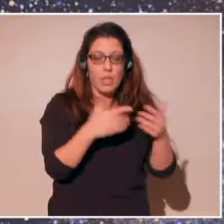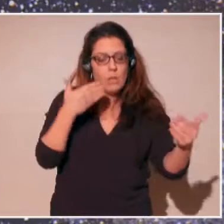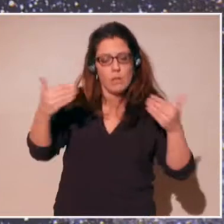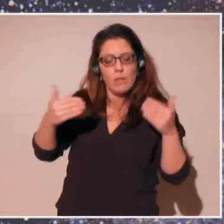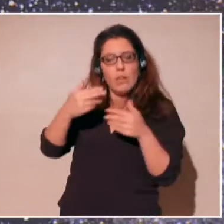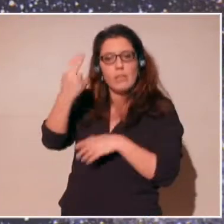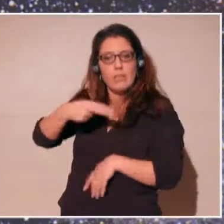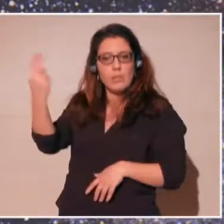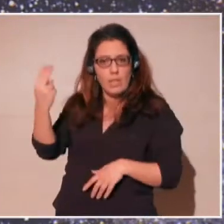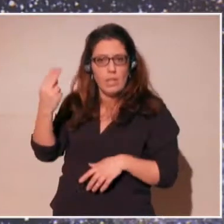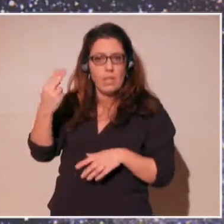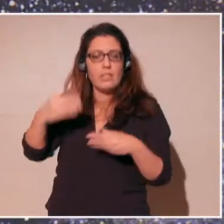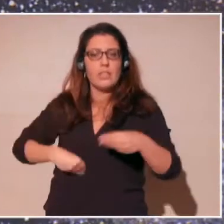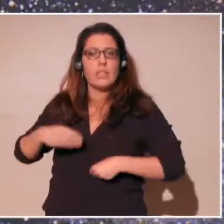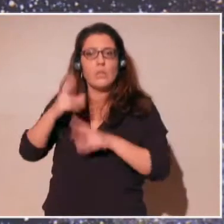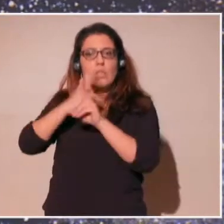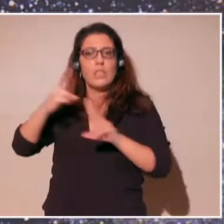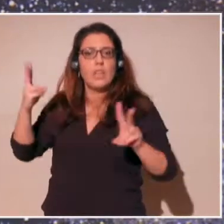participated.